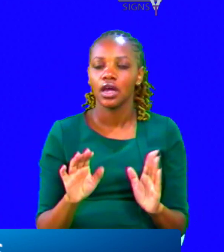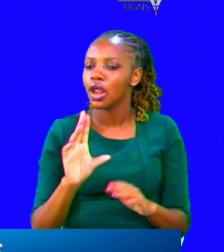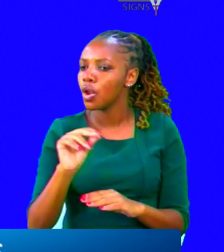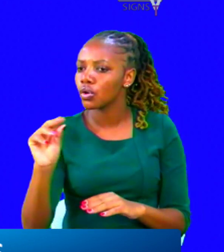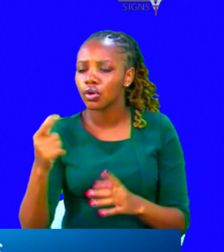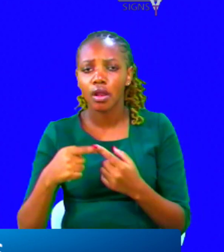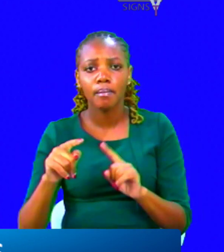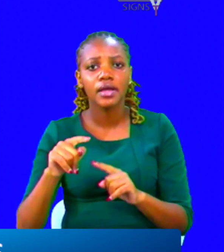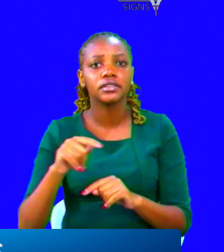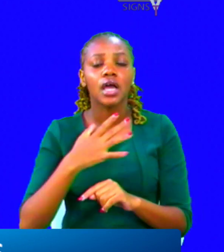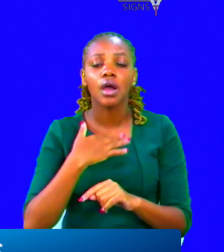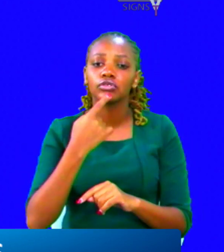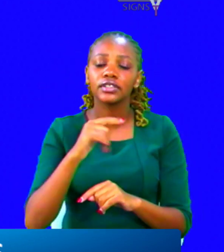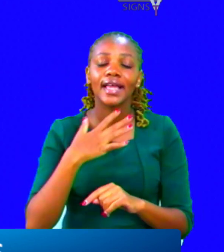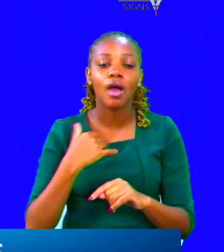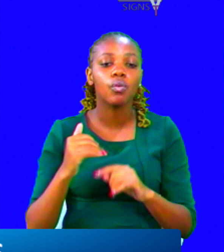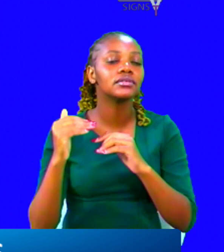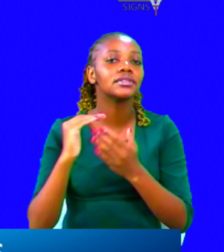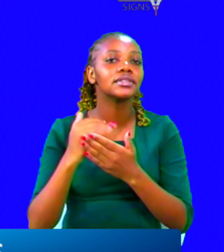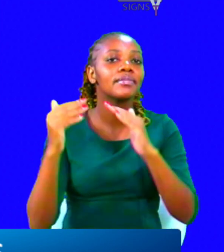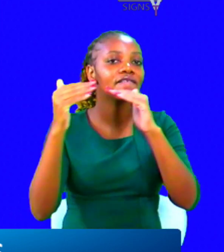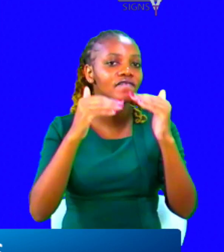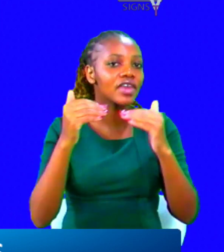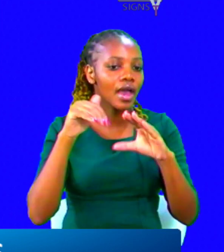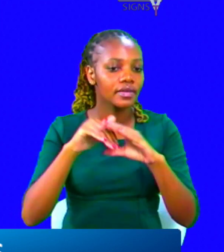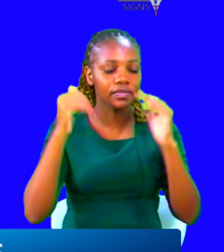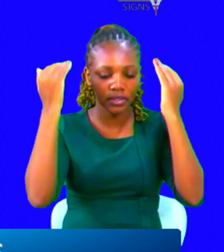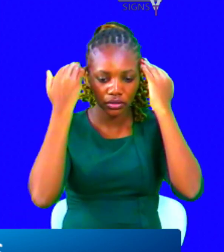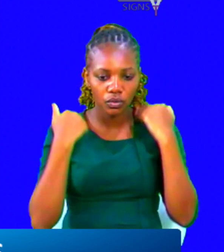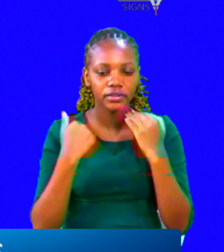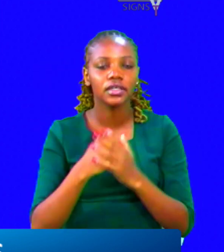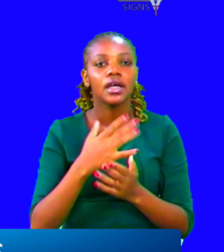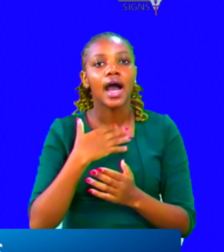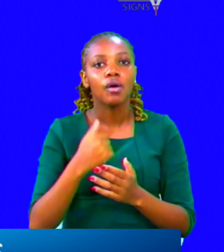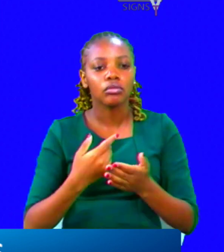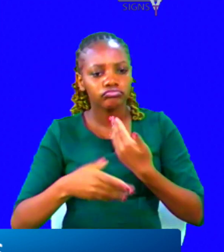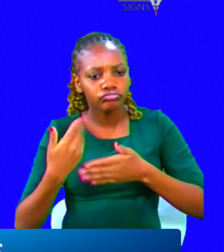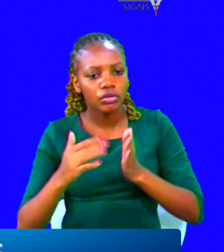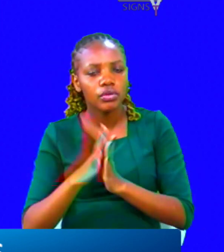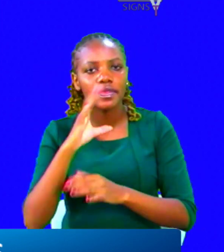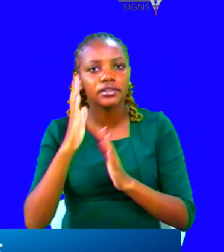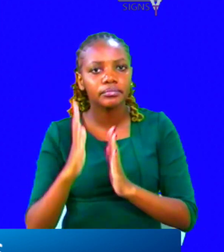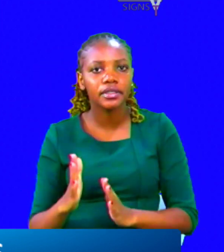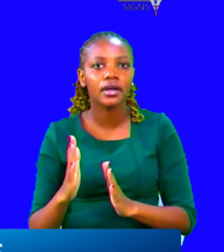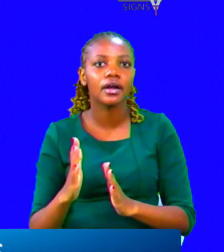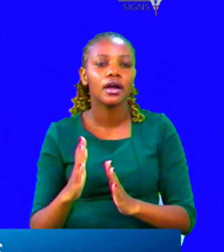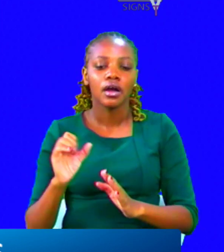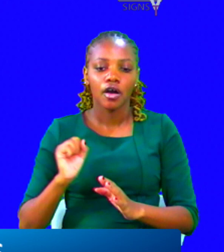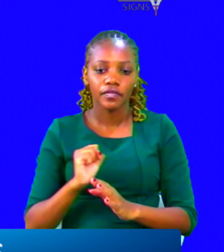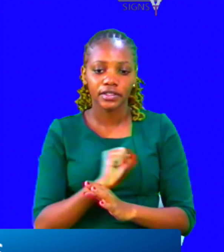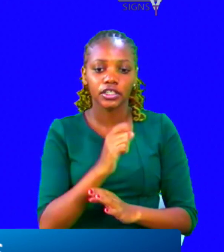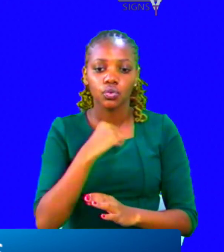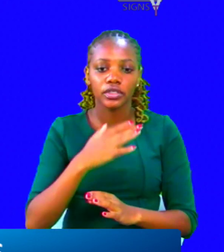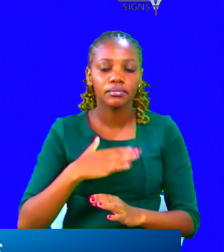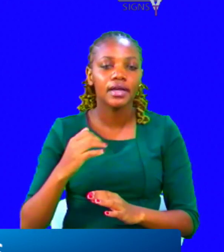we are not serving justice. I need to be heard. I need a fair trial in this court. I need to cross-examine the Speaker